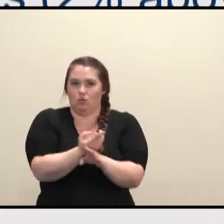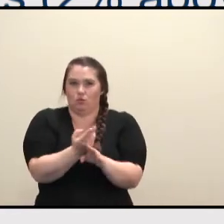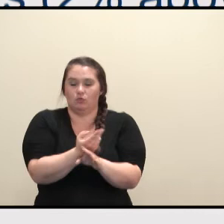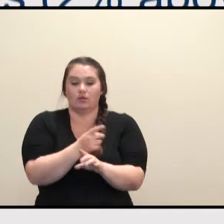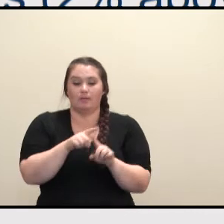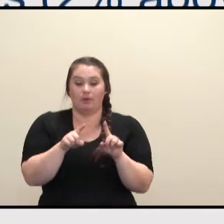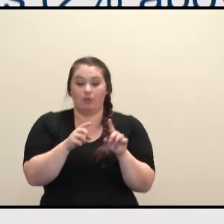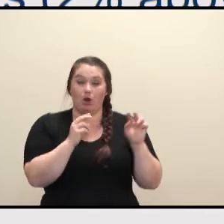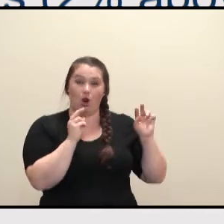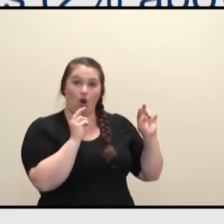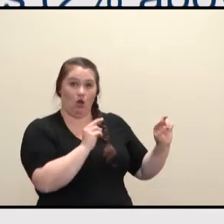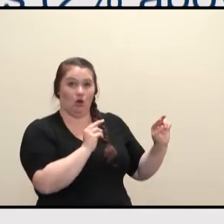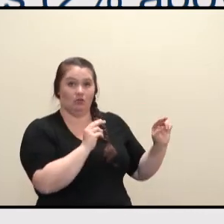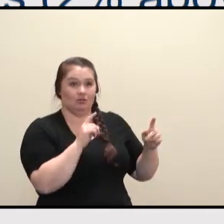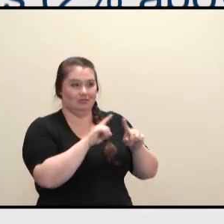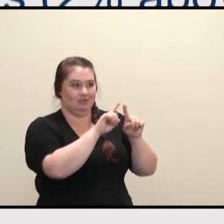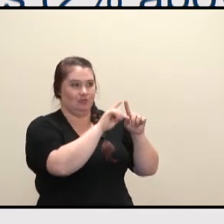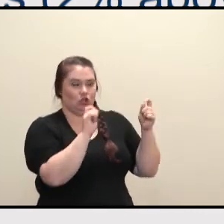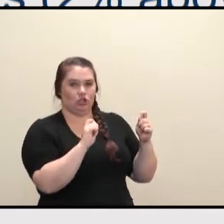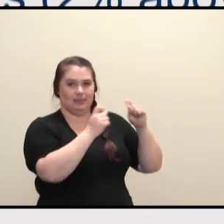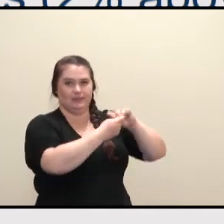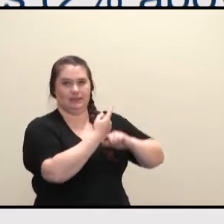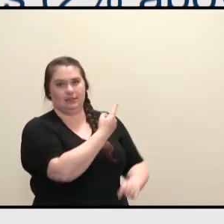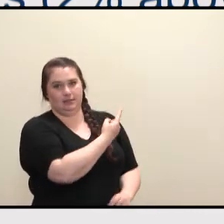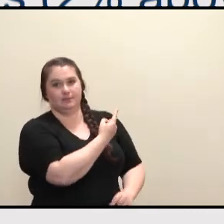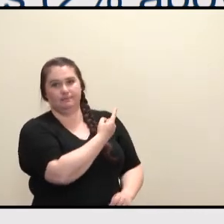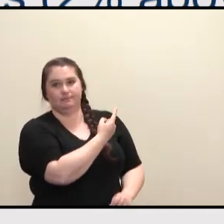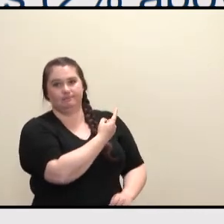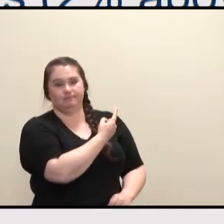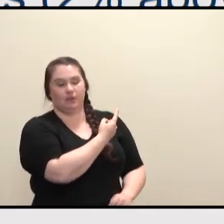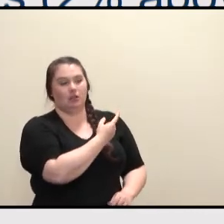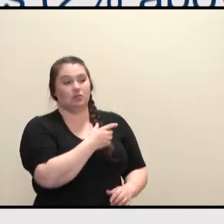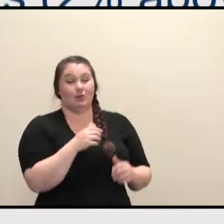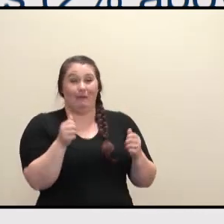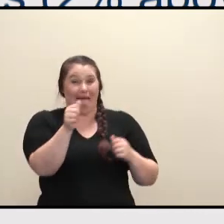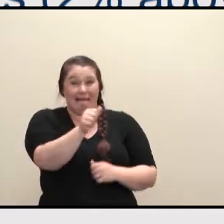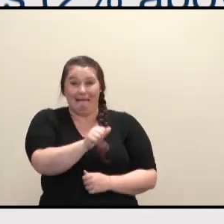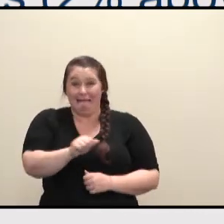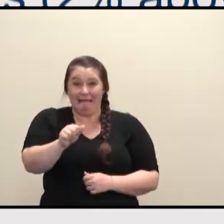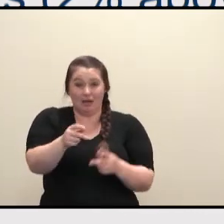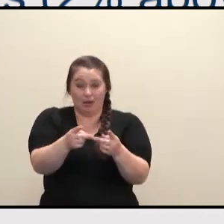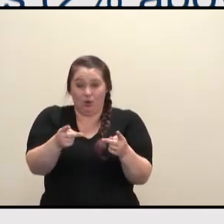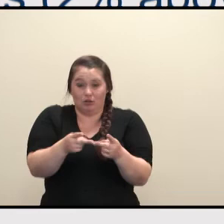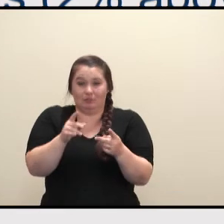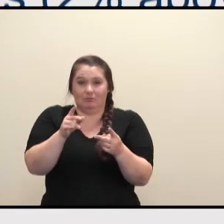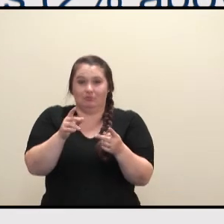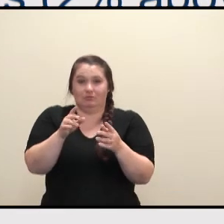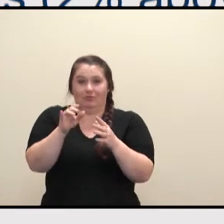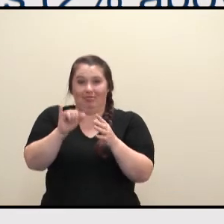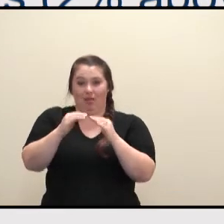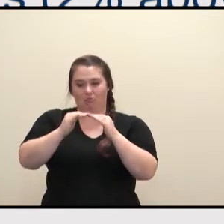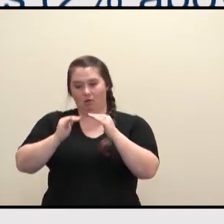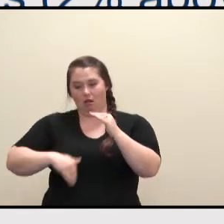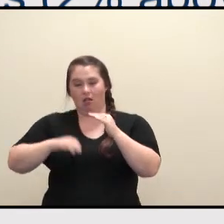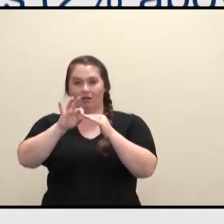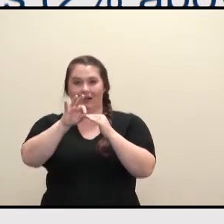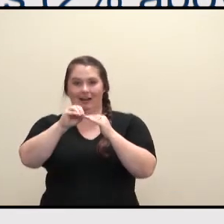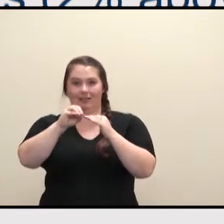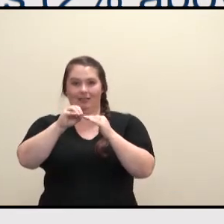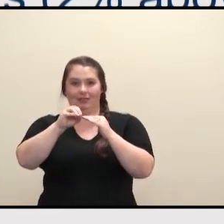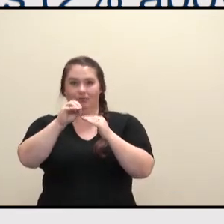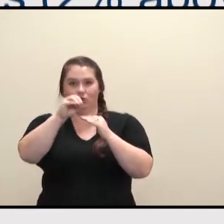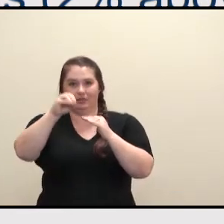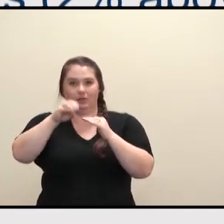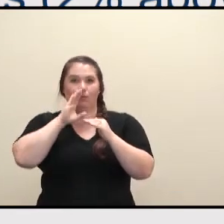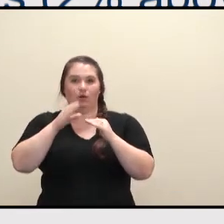at is these particular adjustments. And so for anybody that's below that 90%, after we've given the general pay increase and any